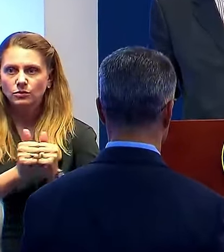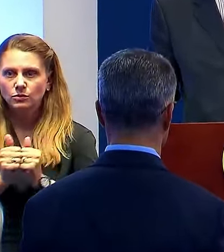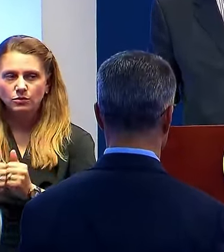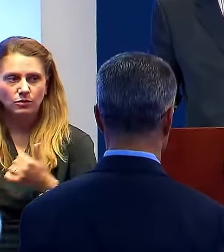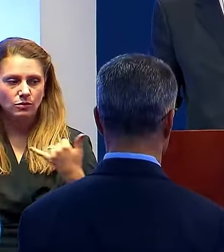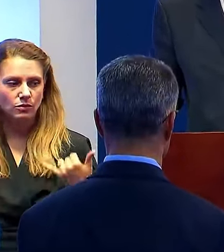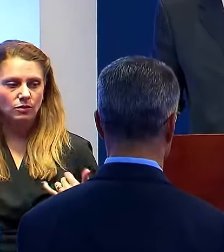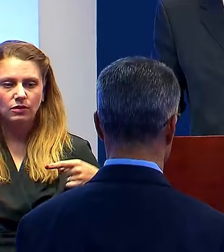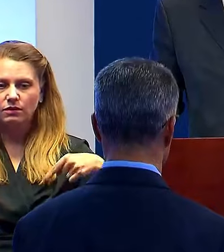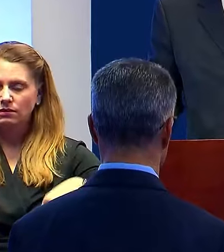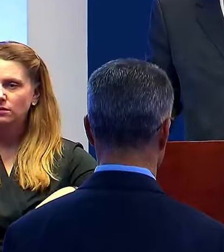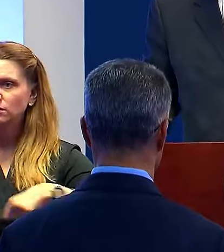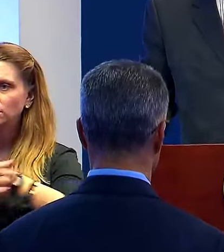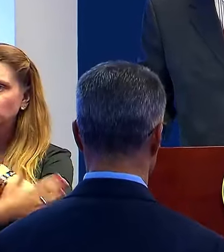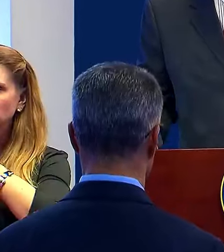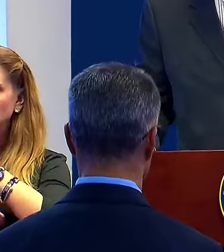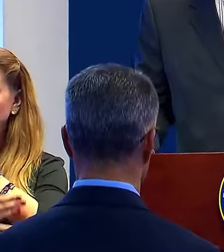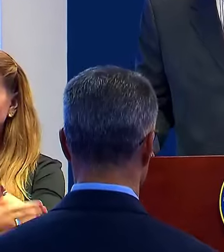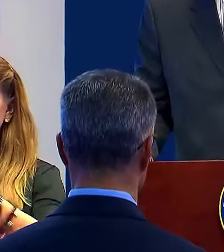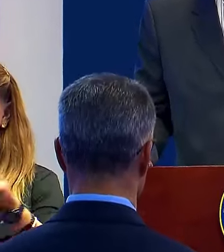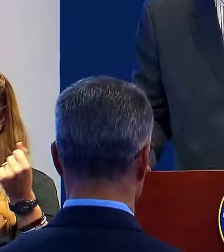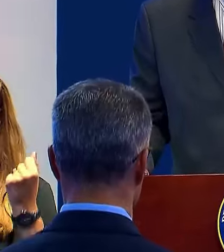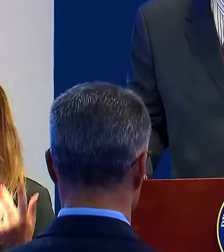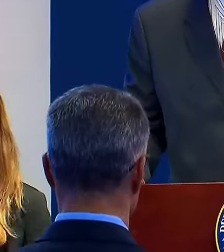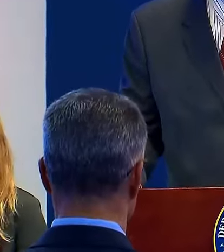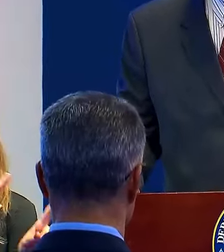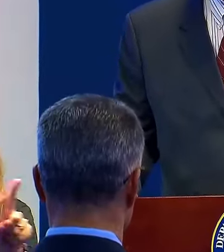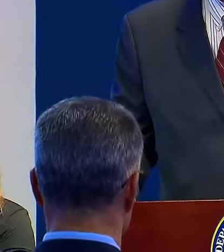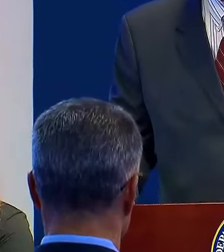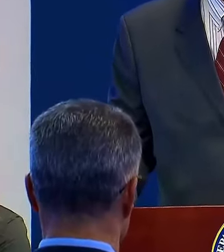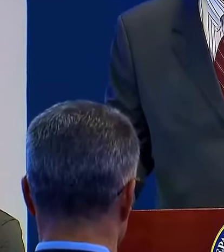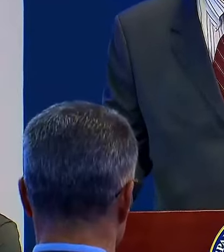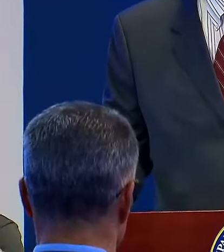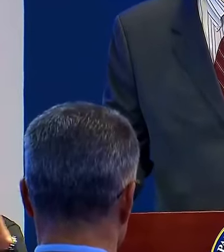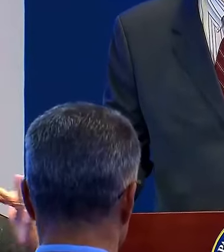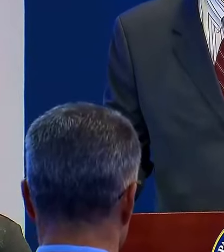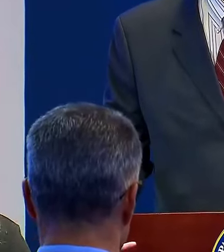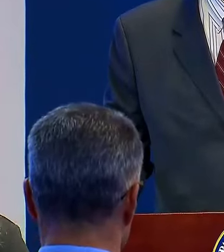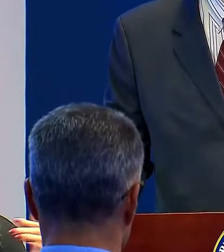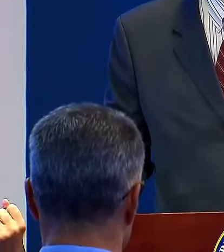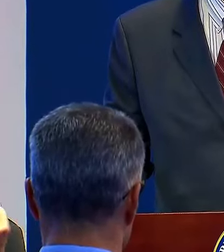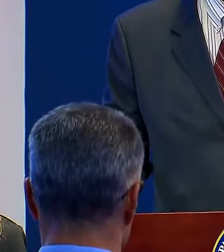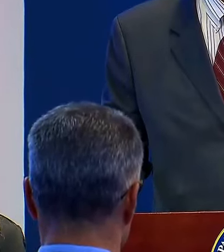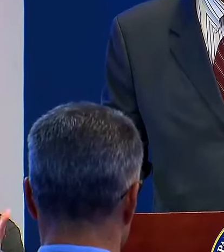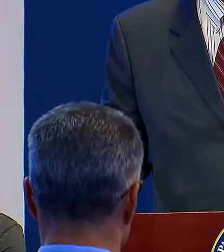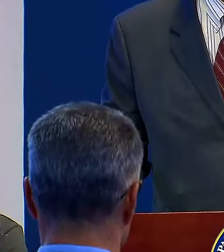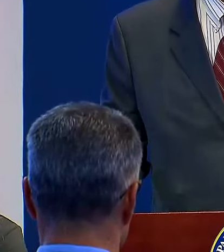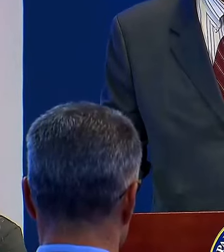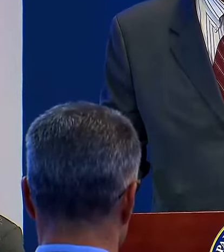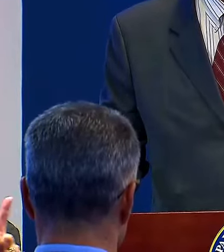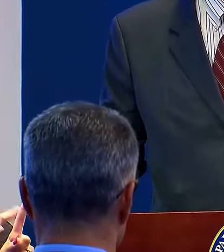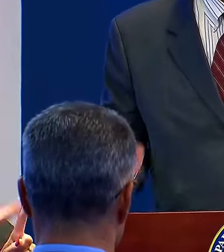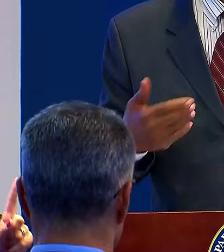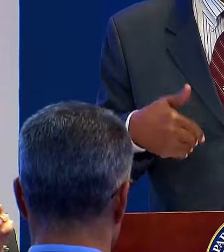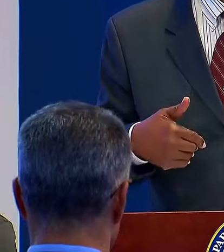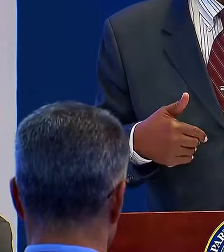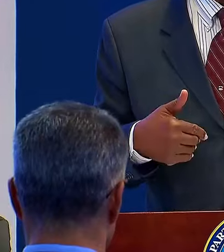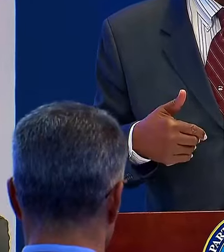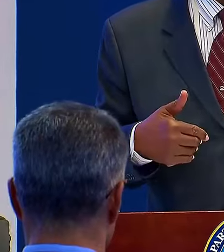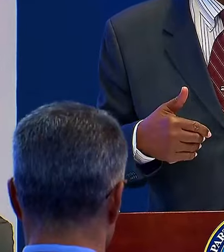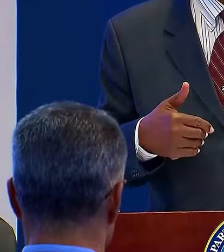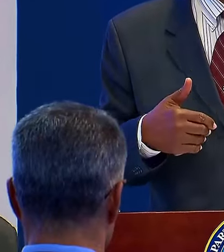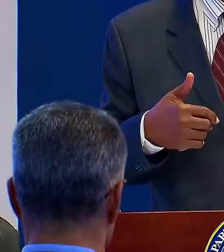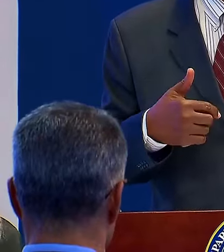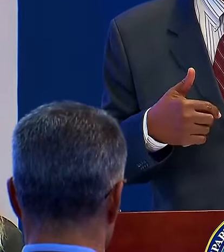diverse individuals and groups that are different from one another, that as we